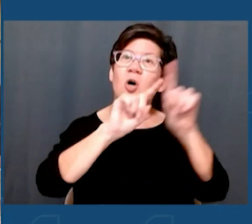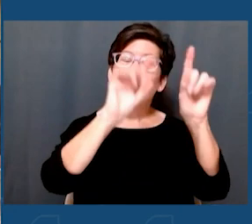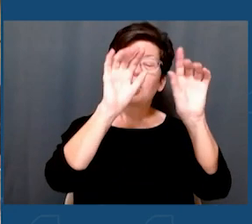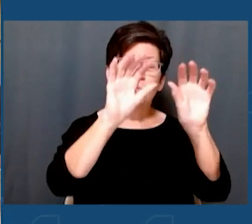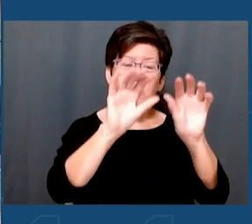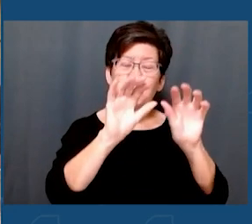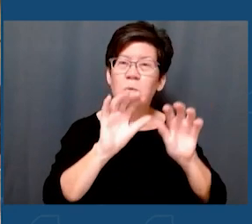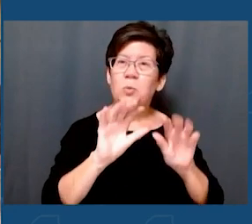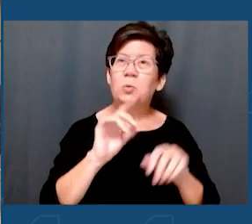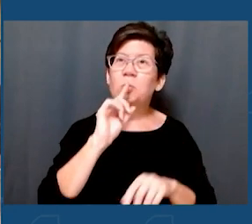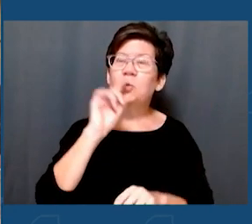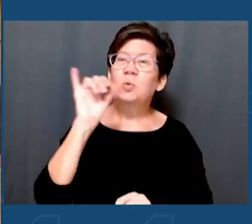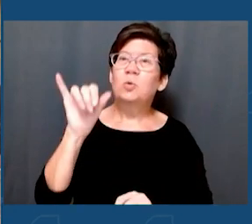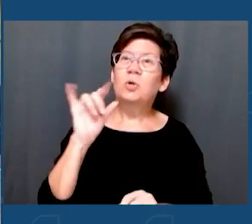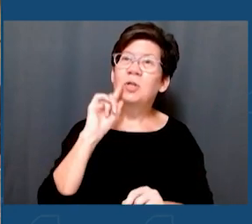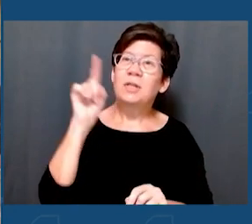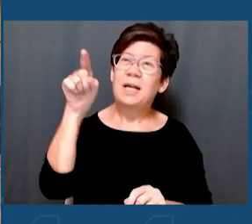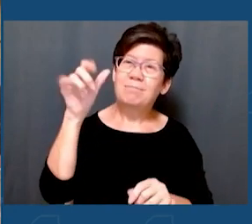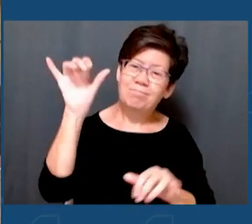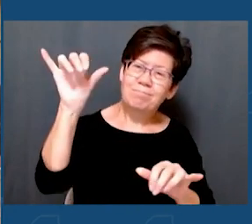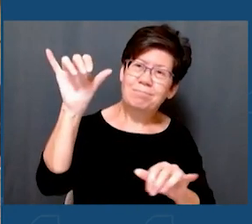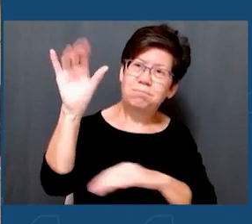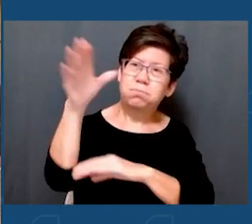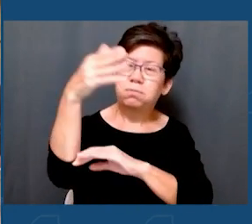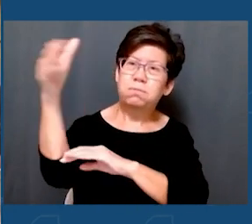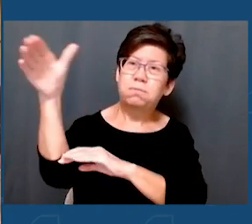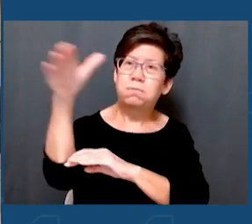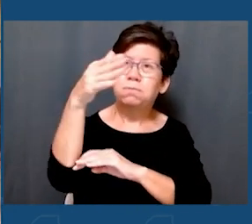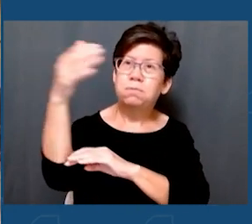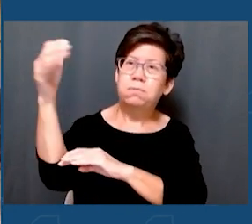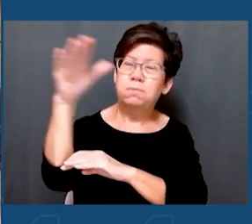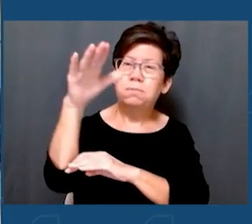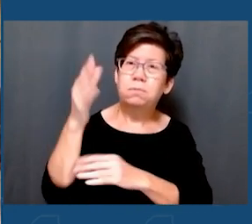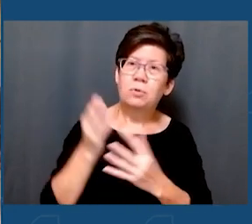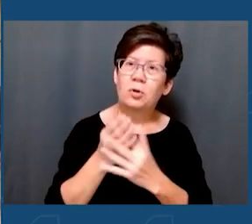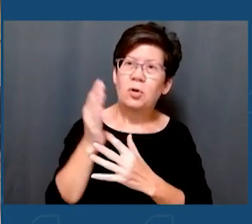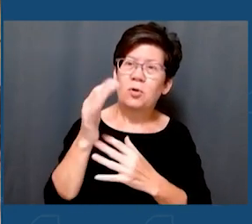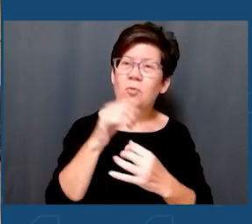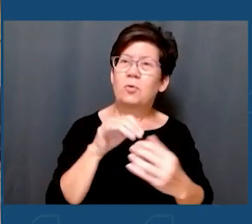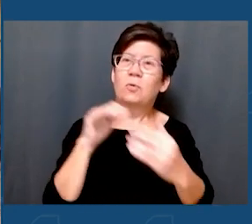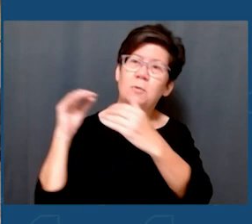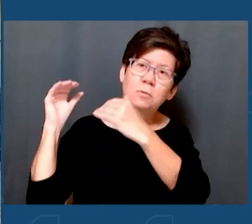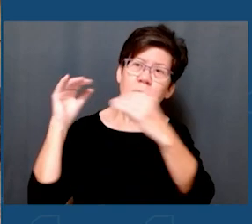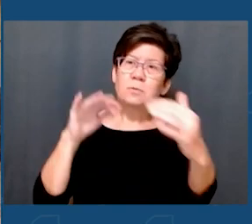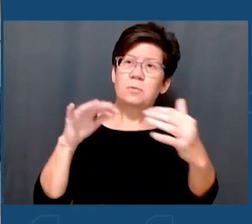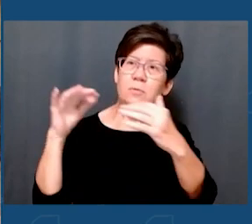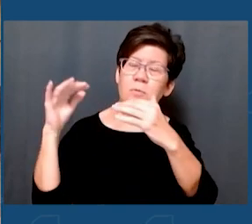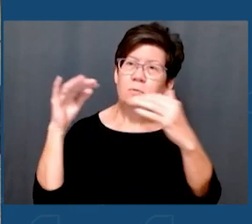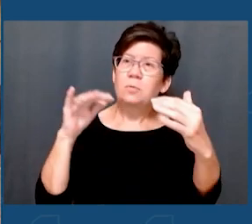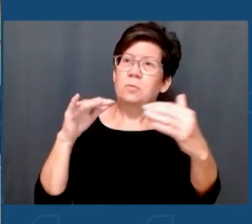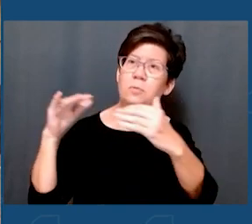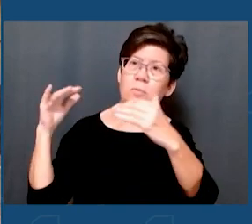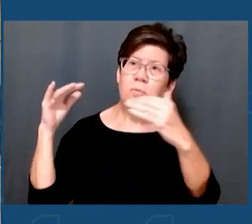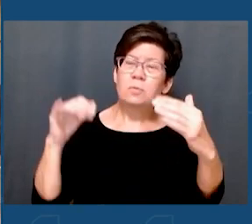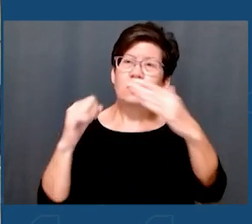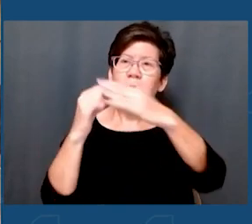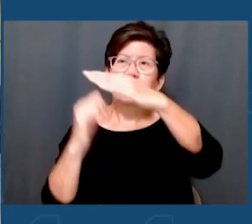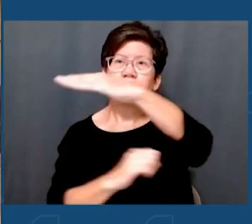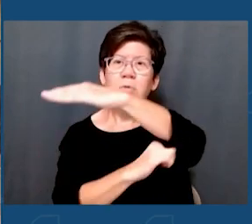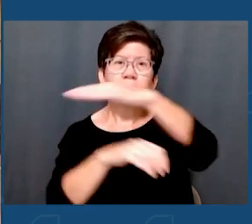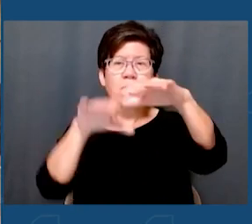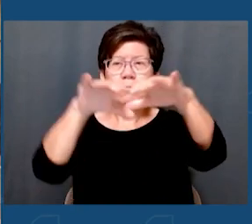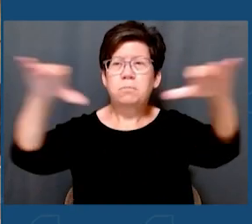the perilous fight o'er the ramparts we